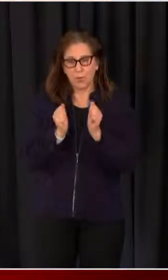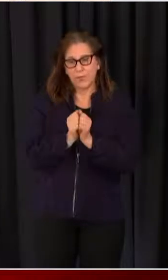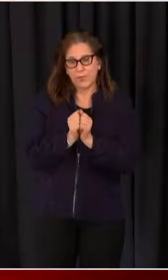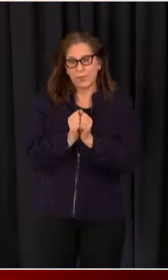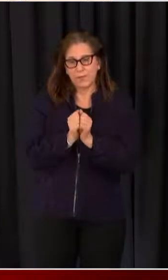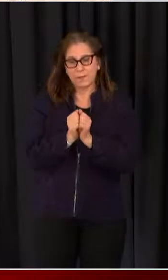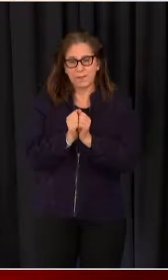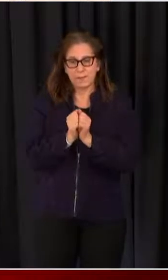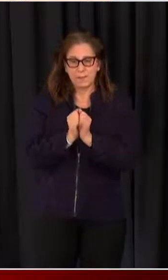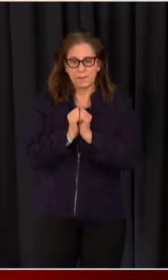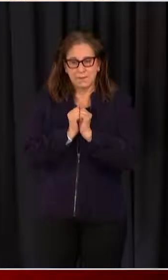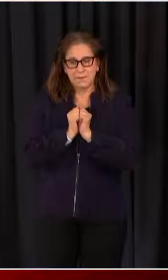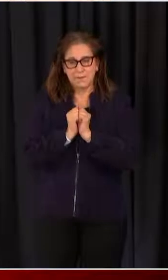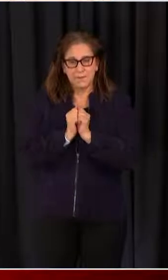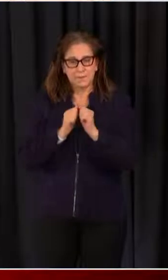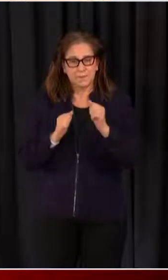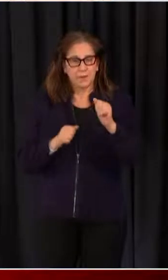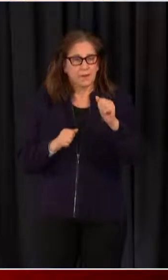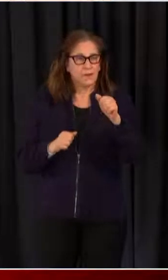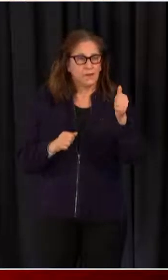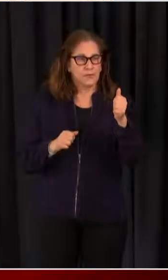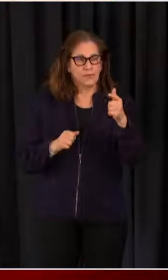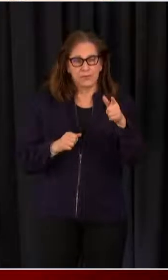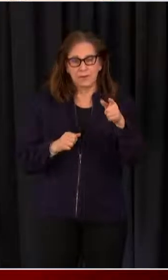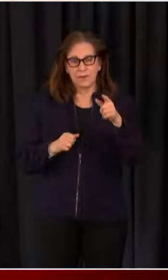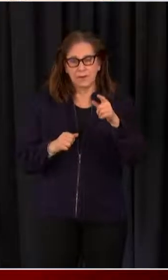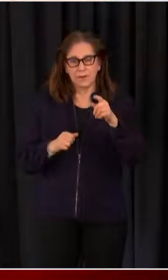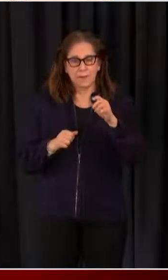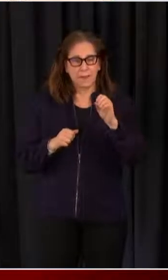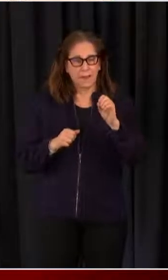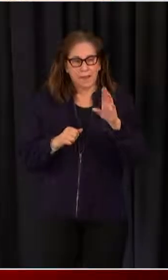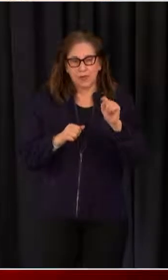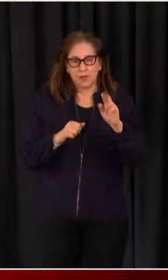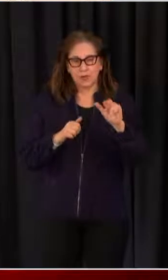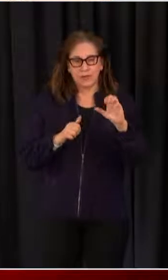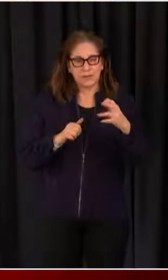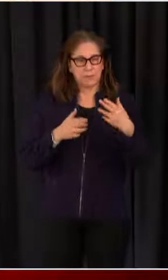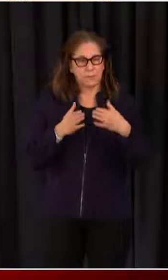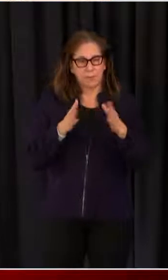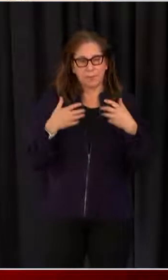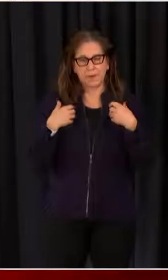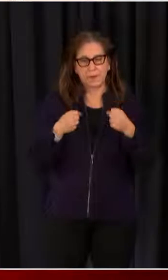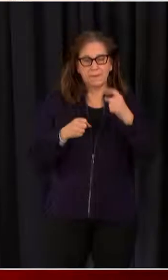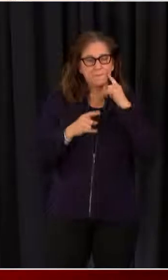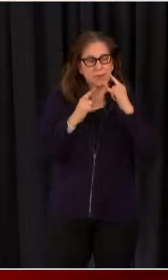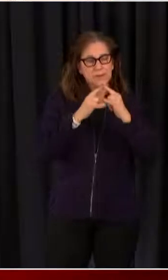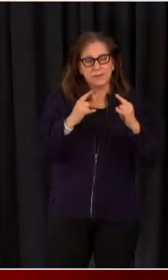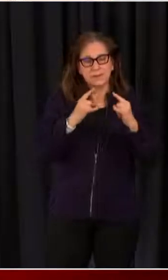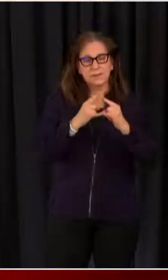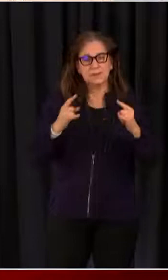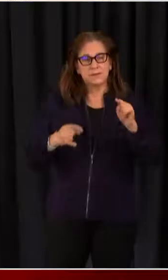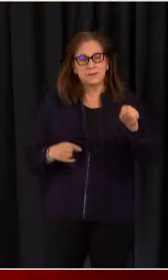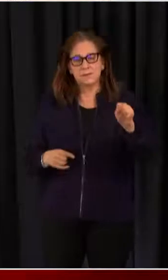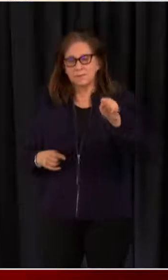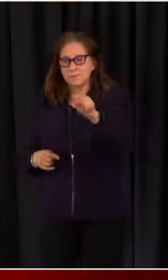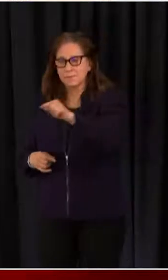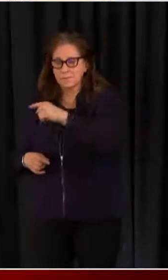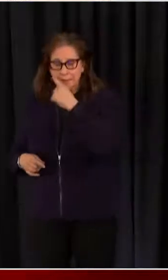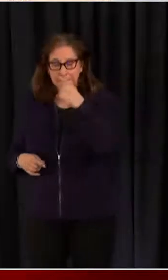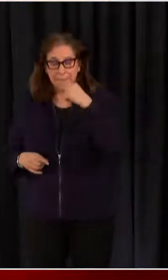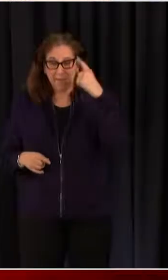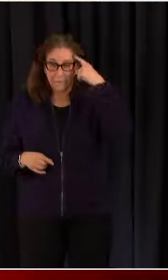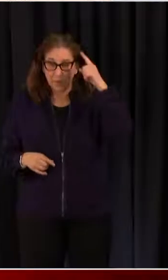want all of our outreach teams to be engaged in the Senior Vaccine Buddy program, where they